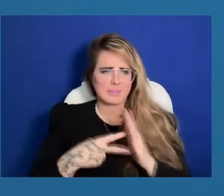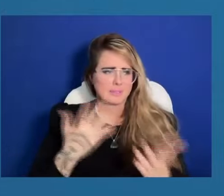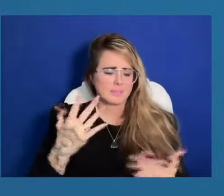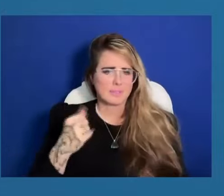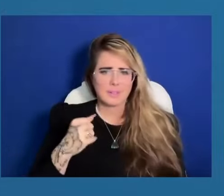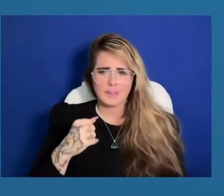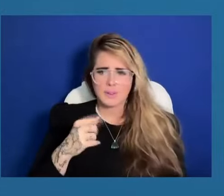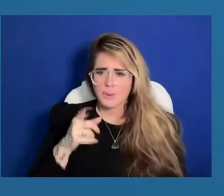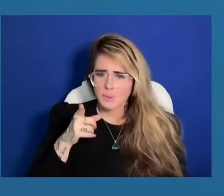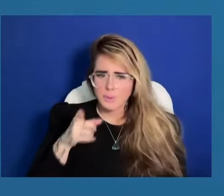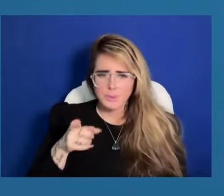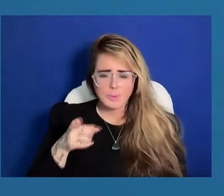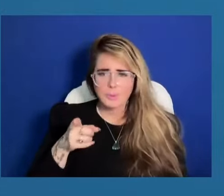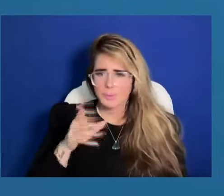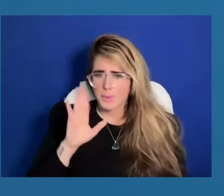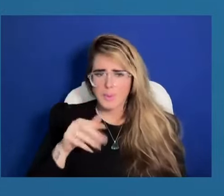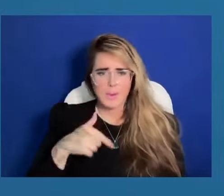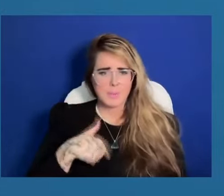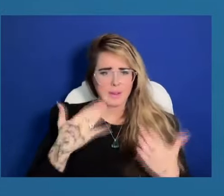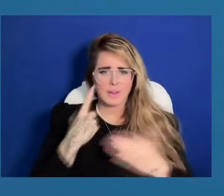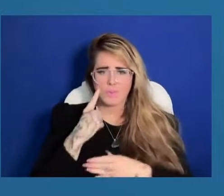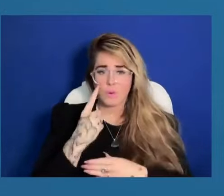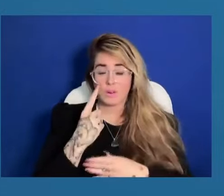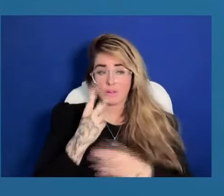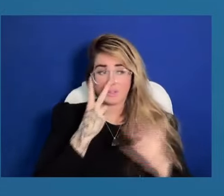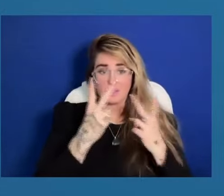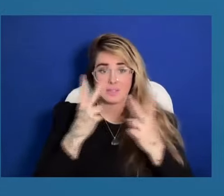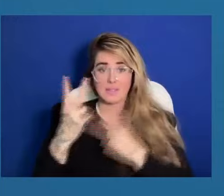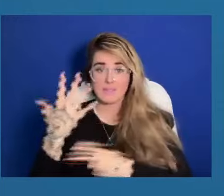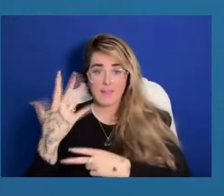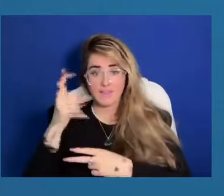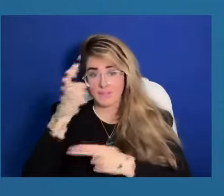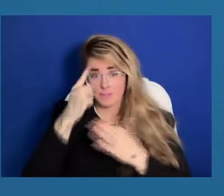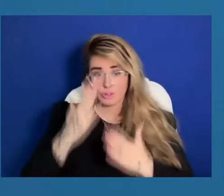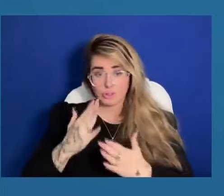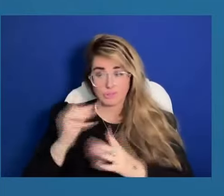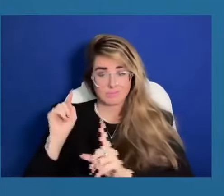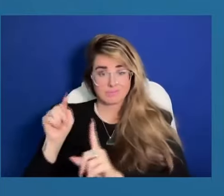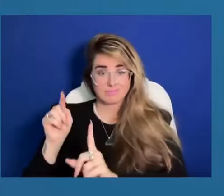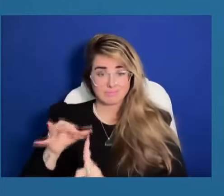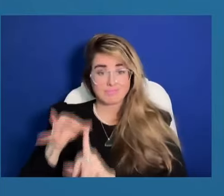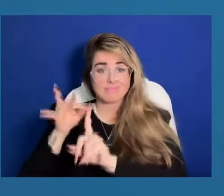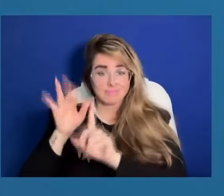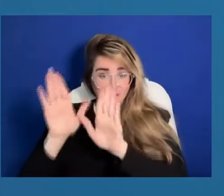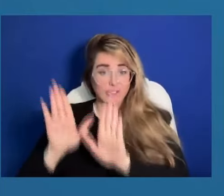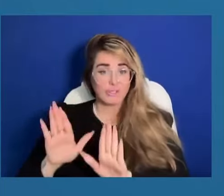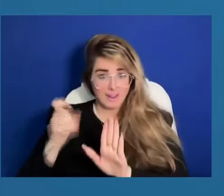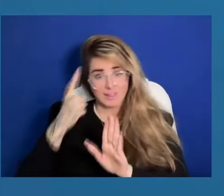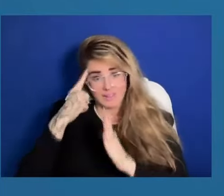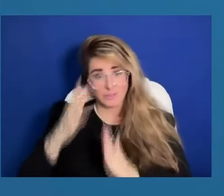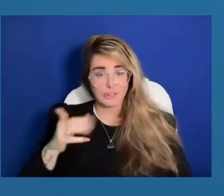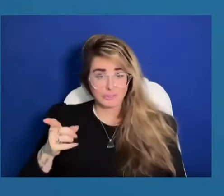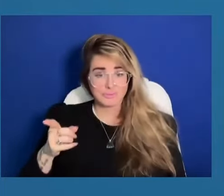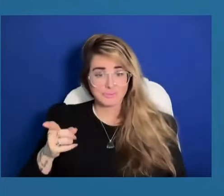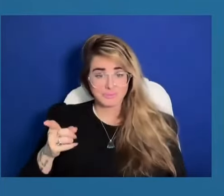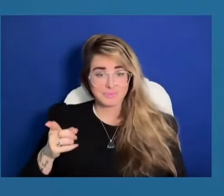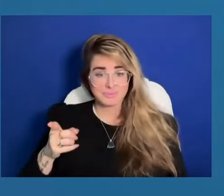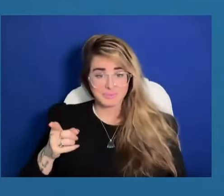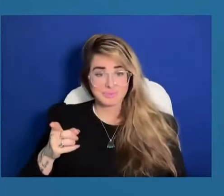you all know I've been around for at least 5 governors. This is a great governor. Now,